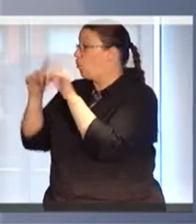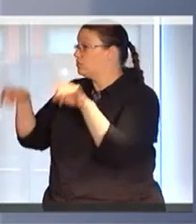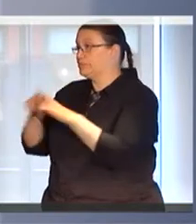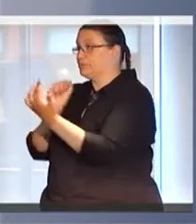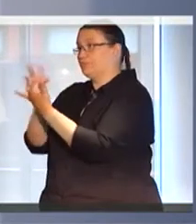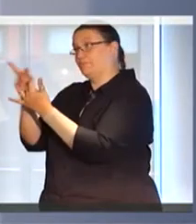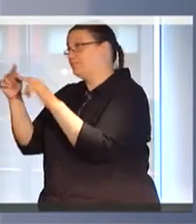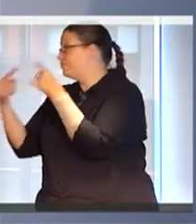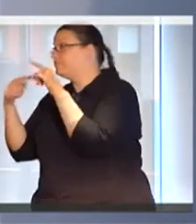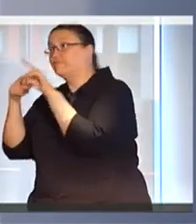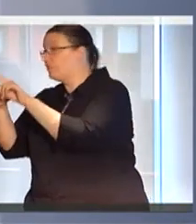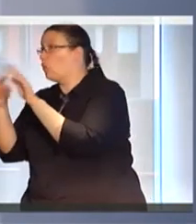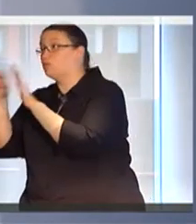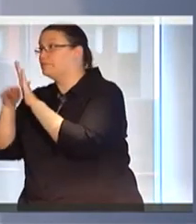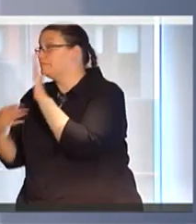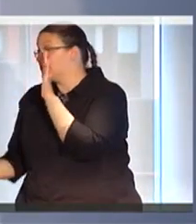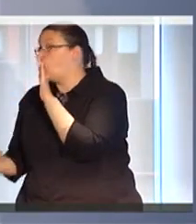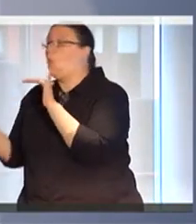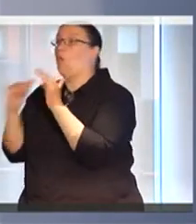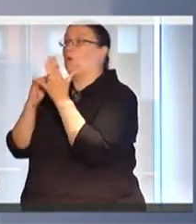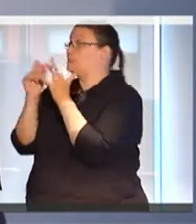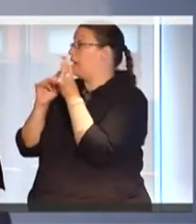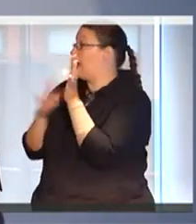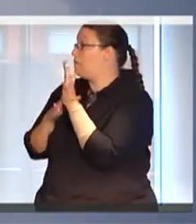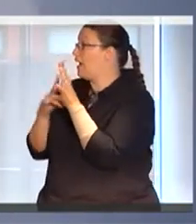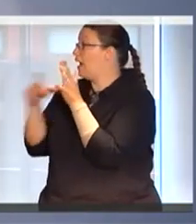to very good effect. As you may be